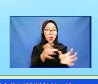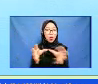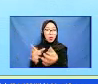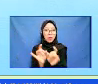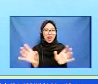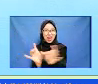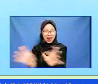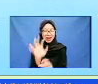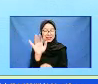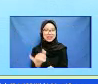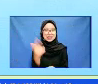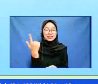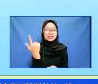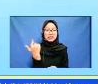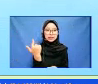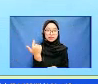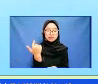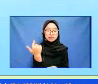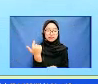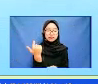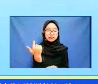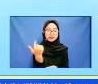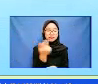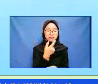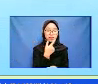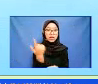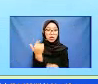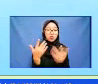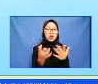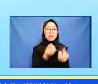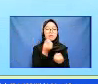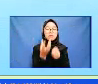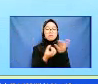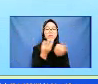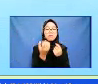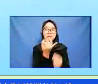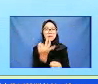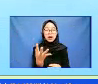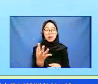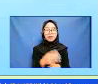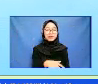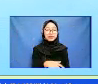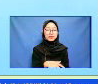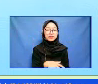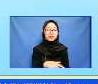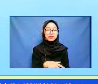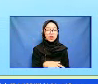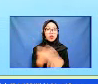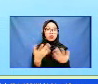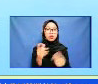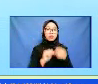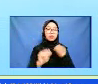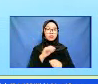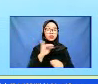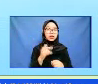you also did. Maybe to focus a bit more on those specific groups, and then maybe to start with youth,